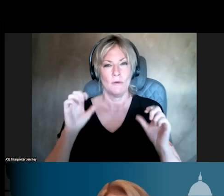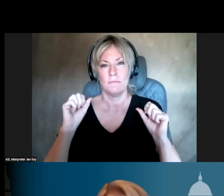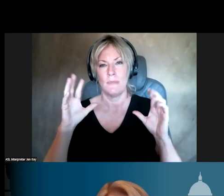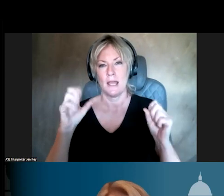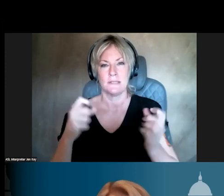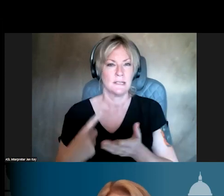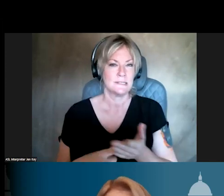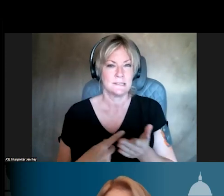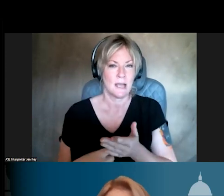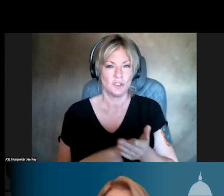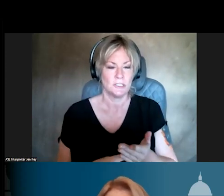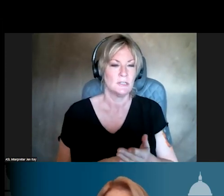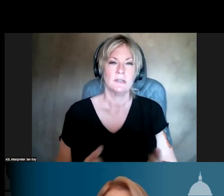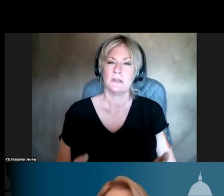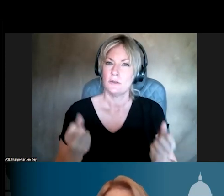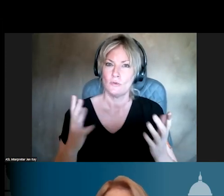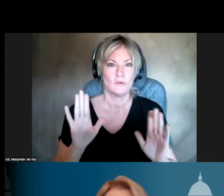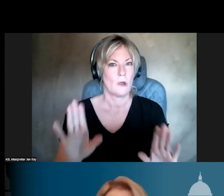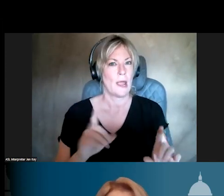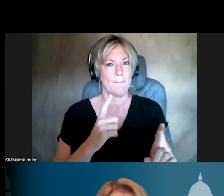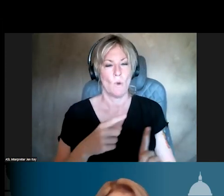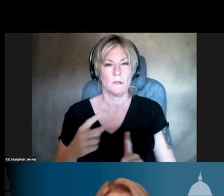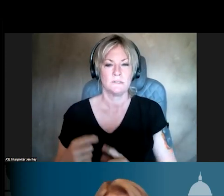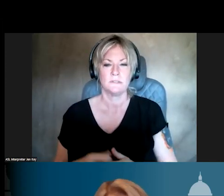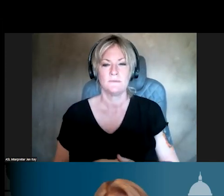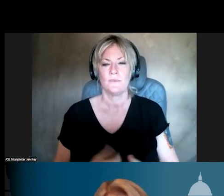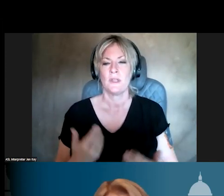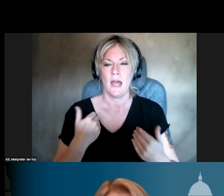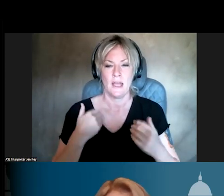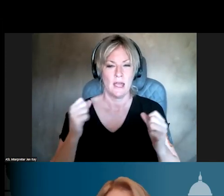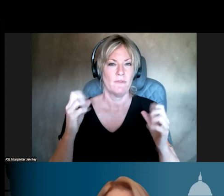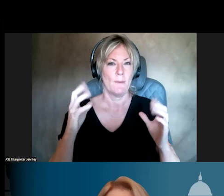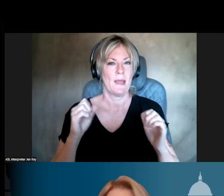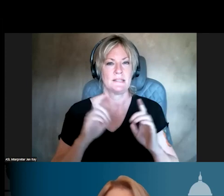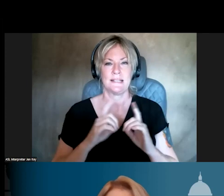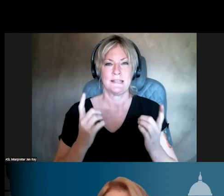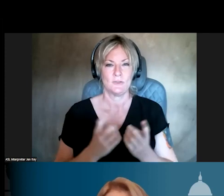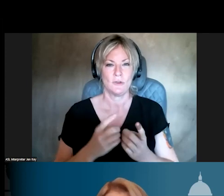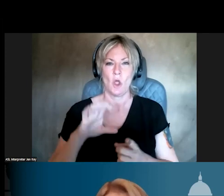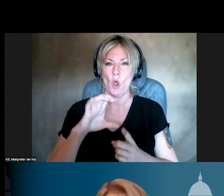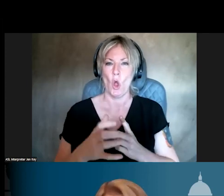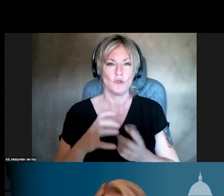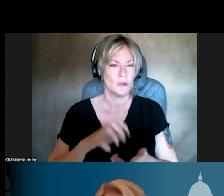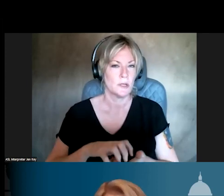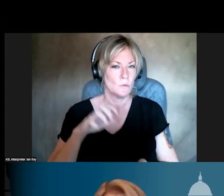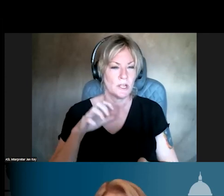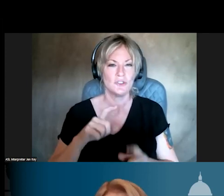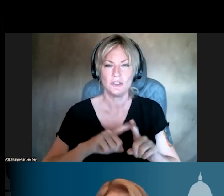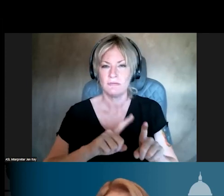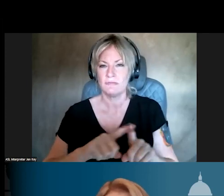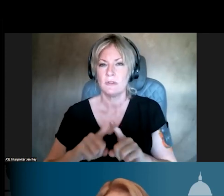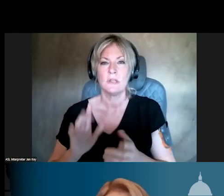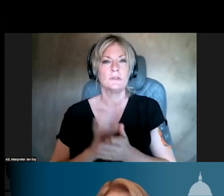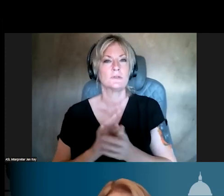discussion and so many great points. You know, I have an amazing district. It's culturally rich. I have a school district with